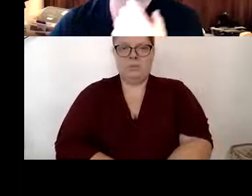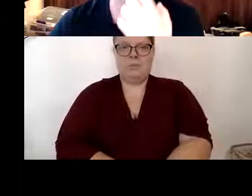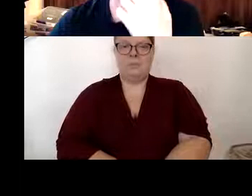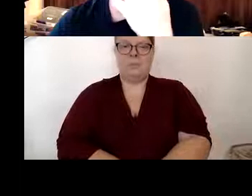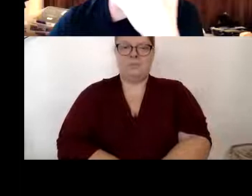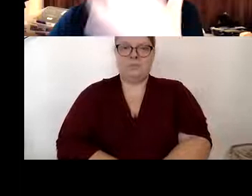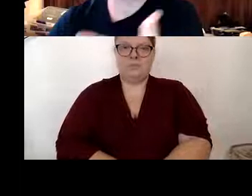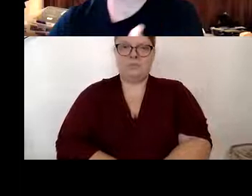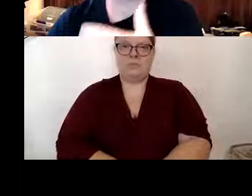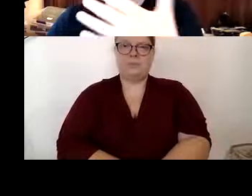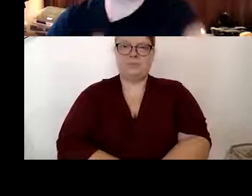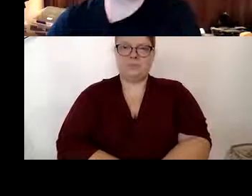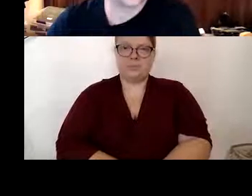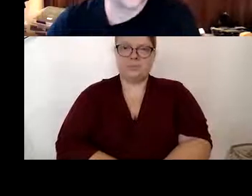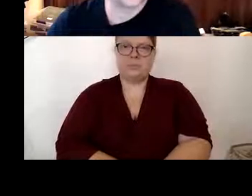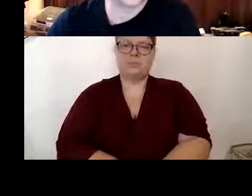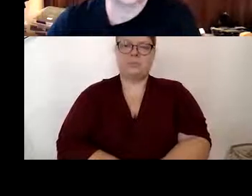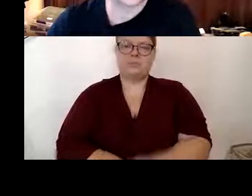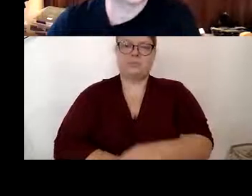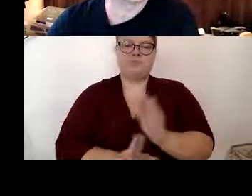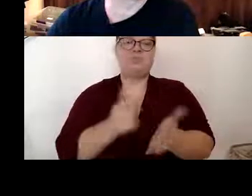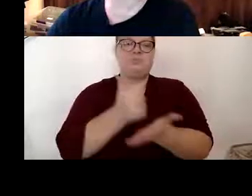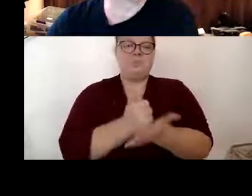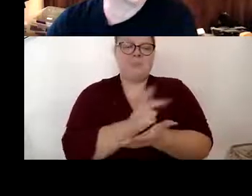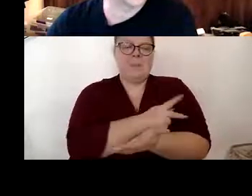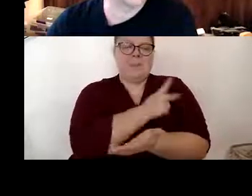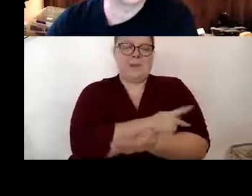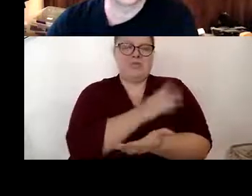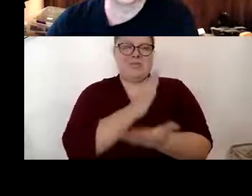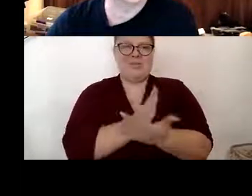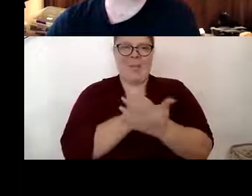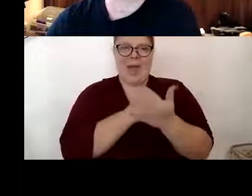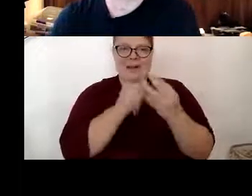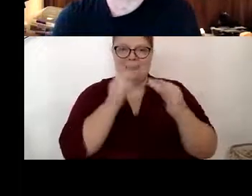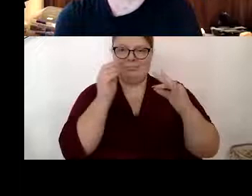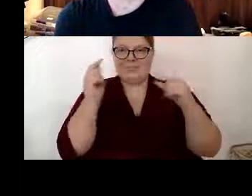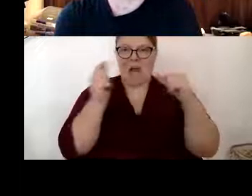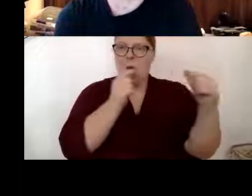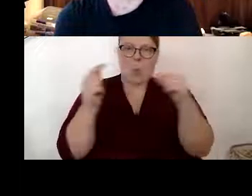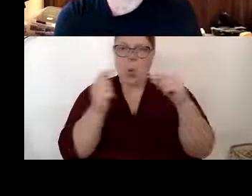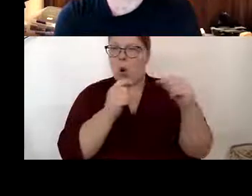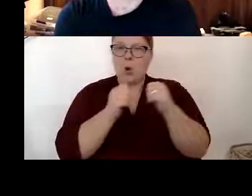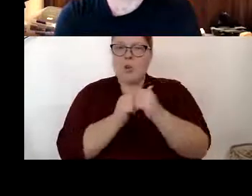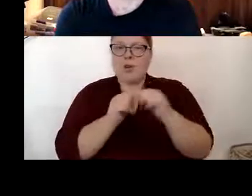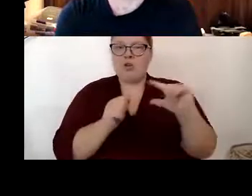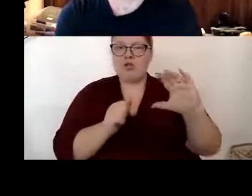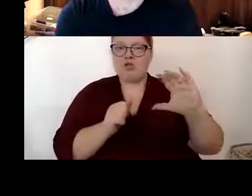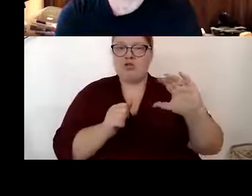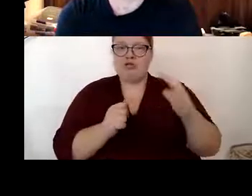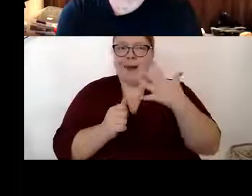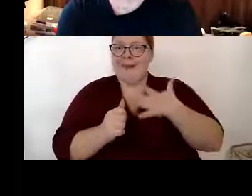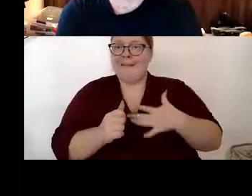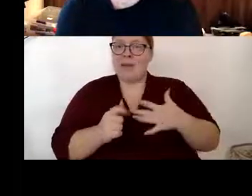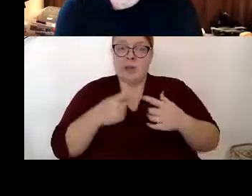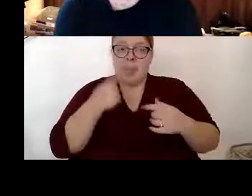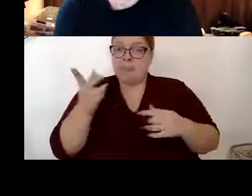patients get out of that tug of war with the craving, the tug of war that they often lose, and just telling them, like, it doesn't have to be a tug of war. Mindfulness is